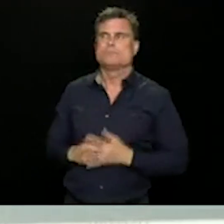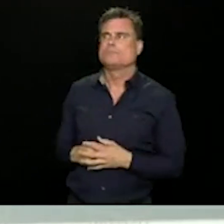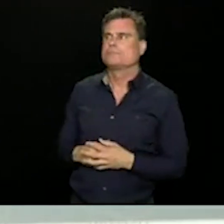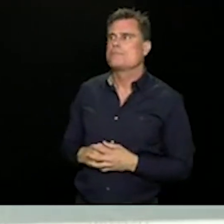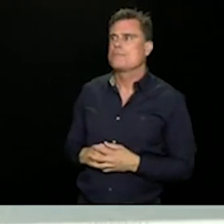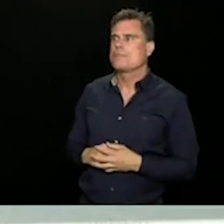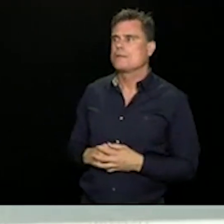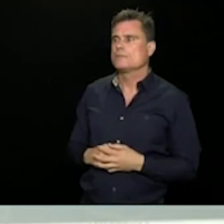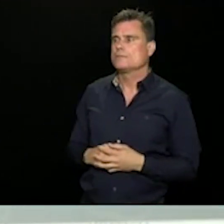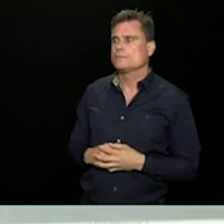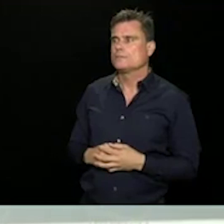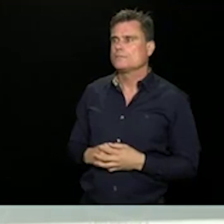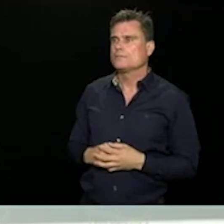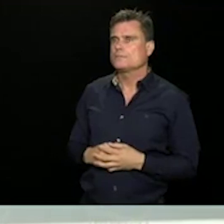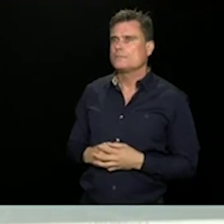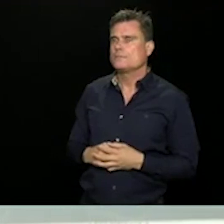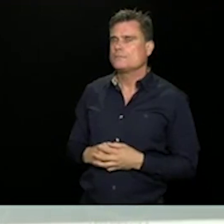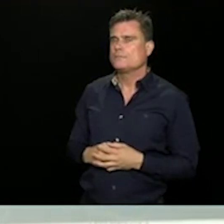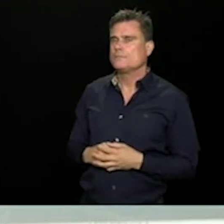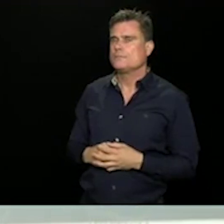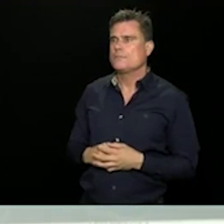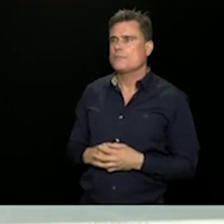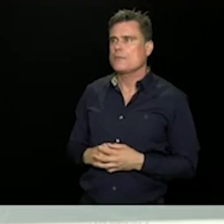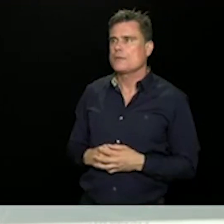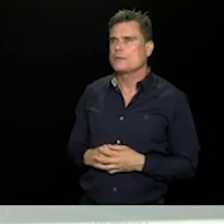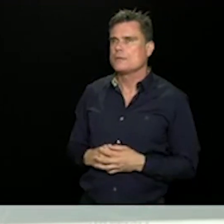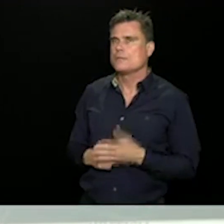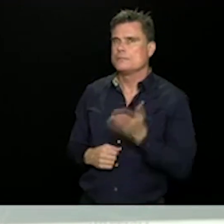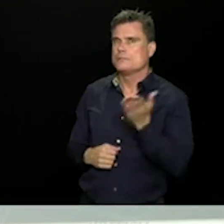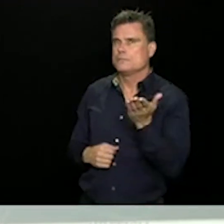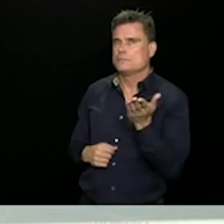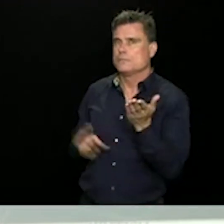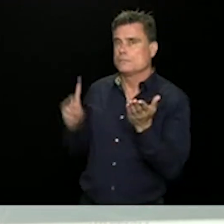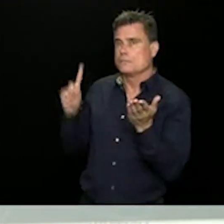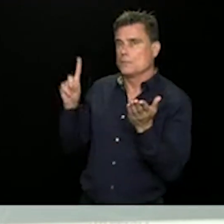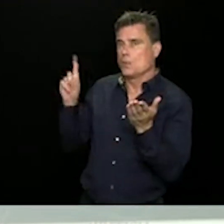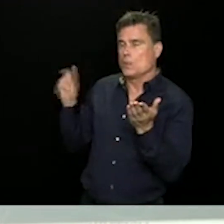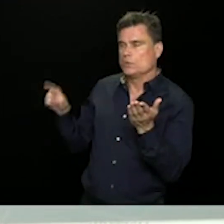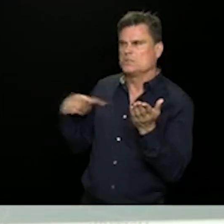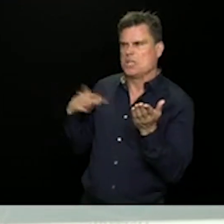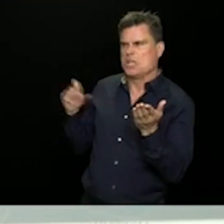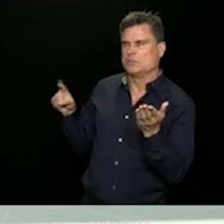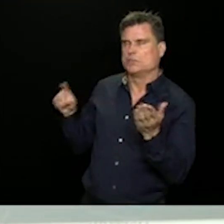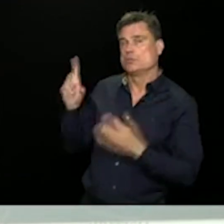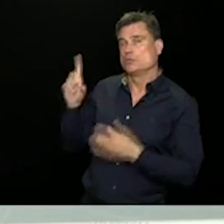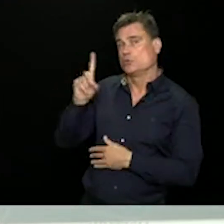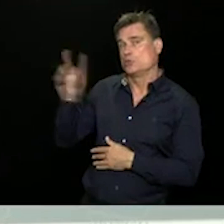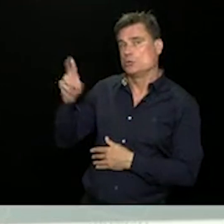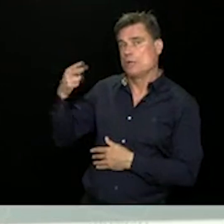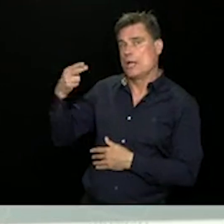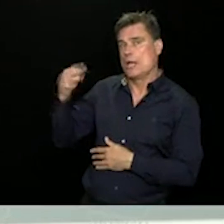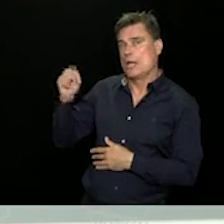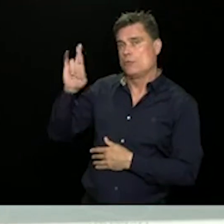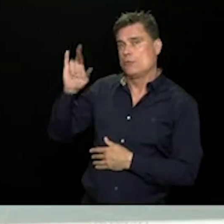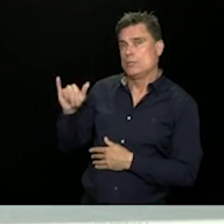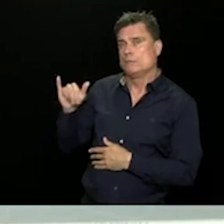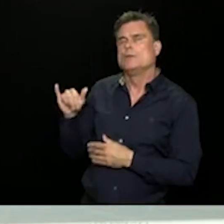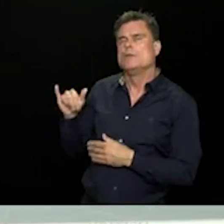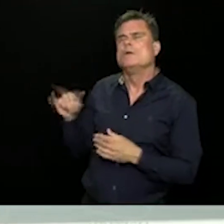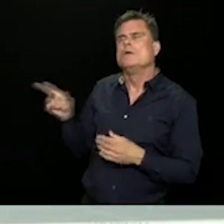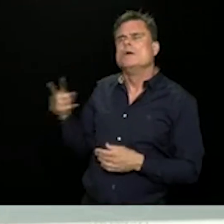because we want to continue to be cautious as we're restarting and more people are back in the healthcare system. We will look at